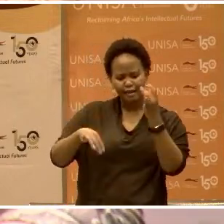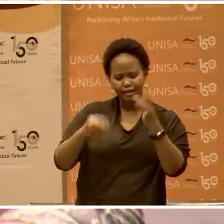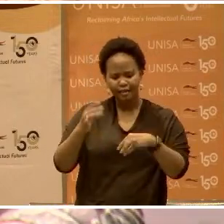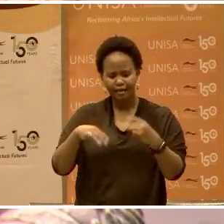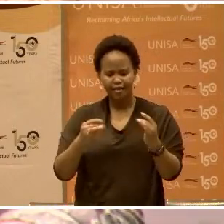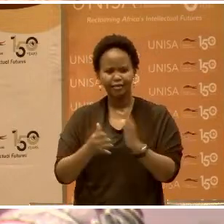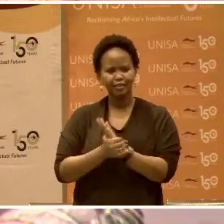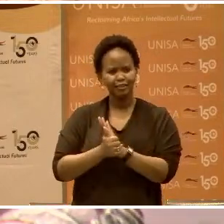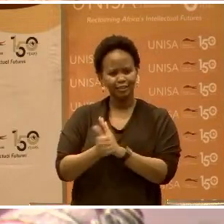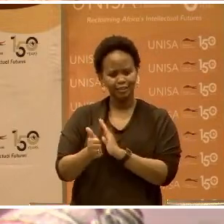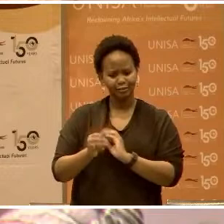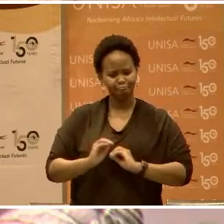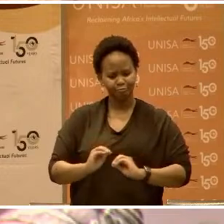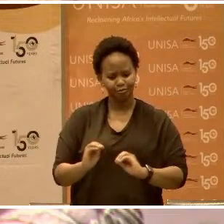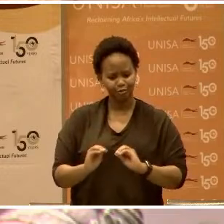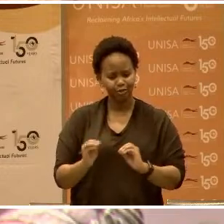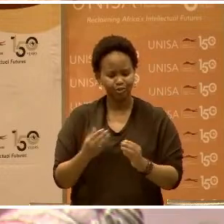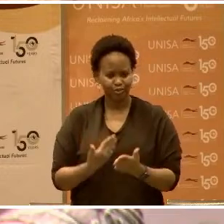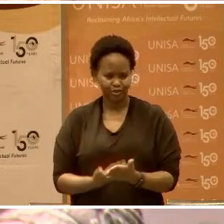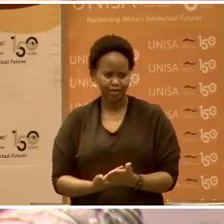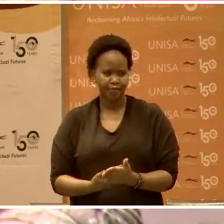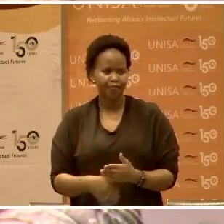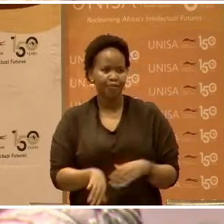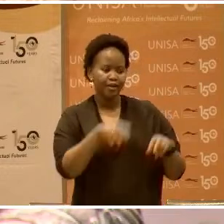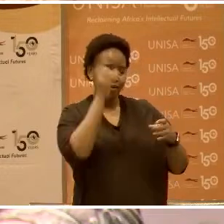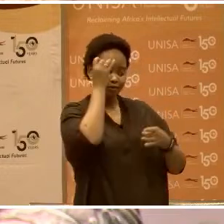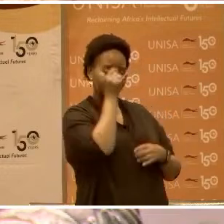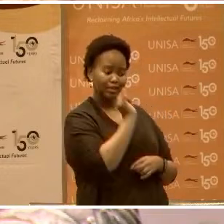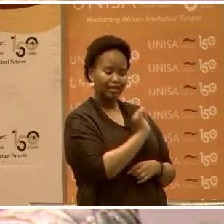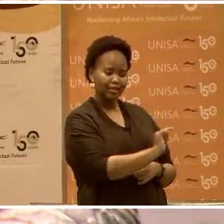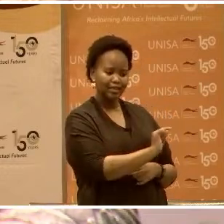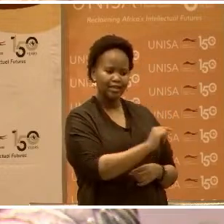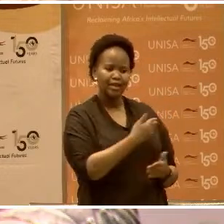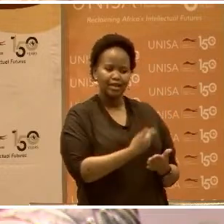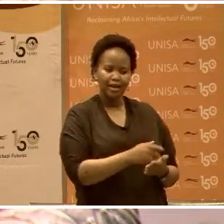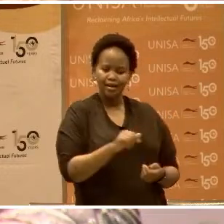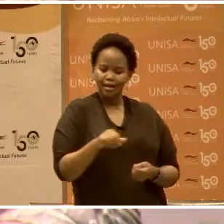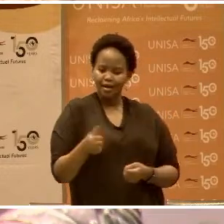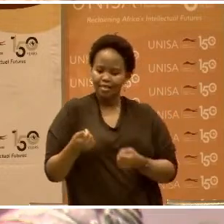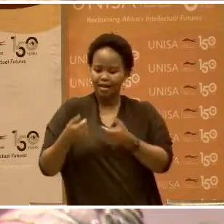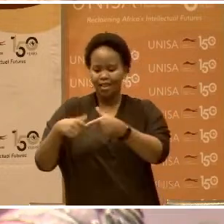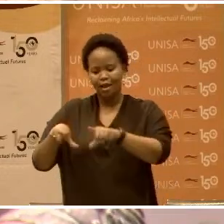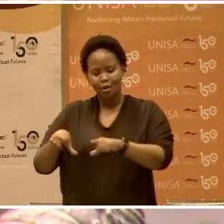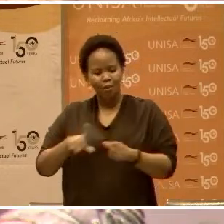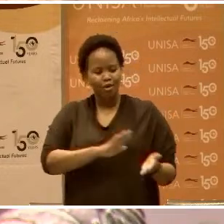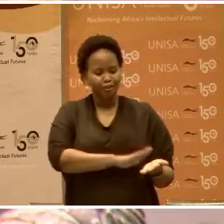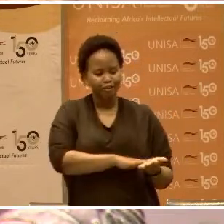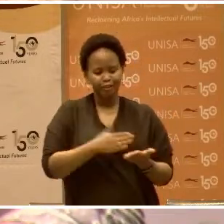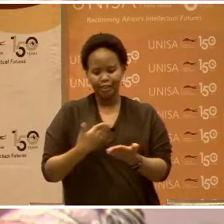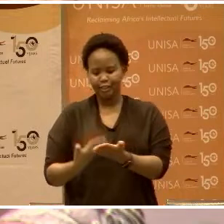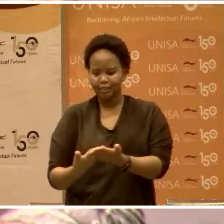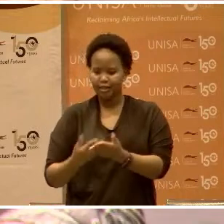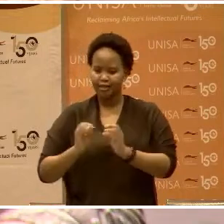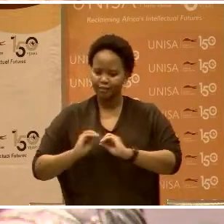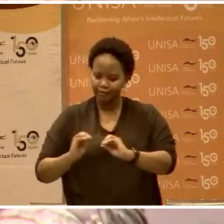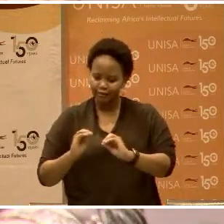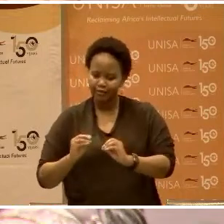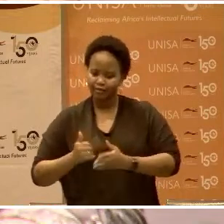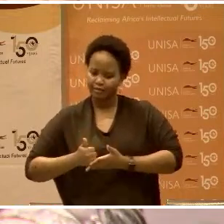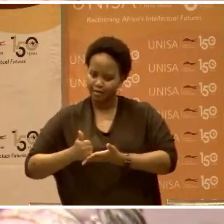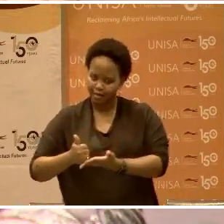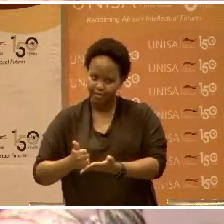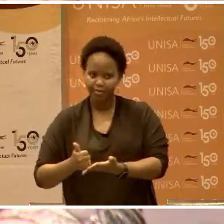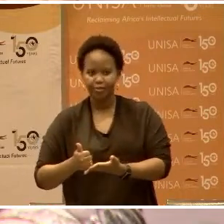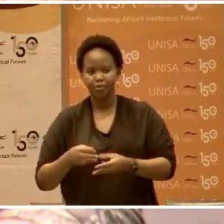cross-coding, information translated from different languages, and meaning associated with various interpretations.